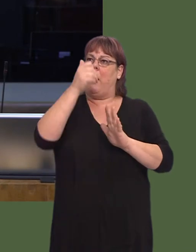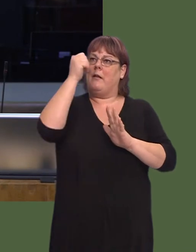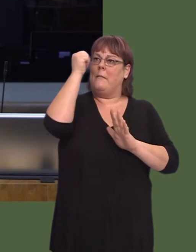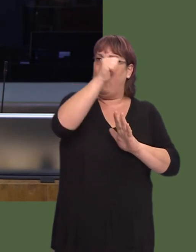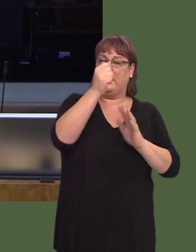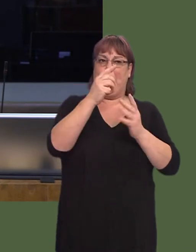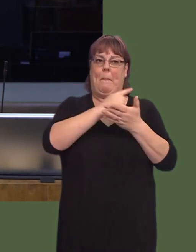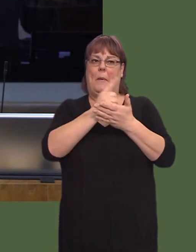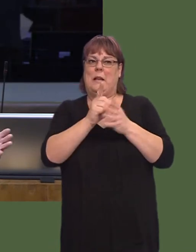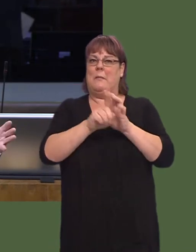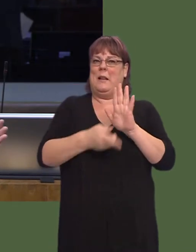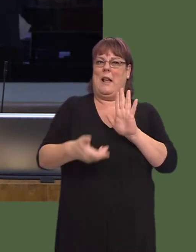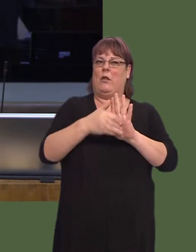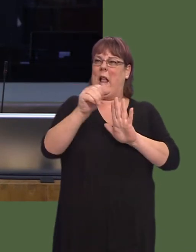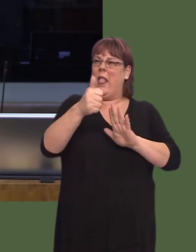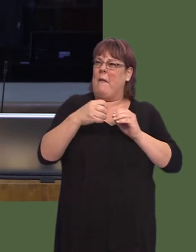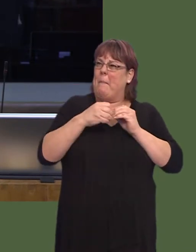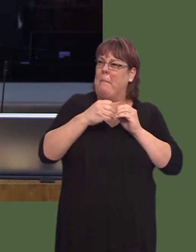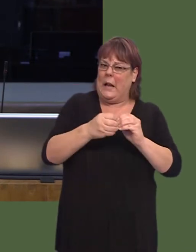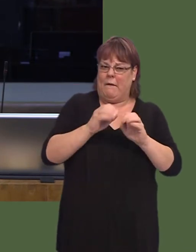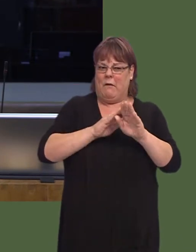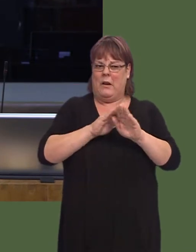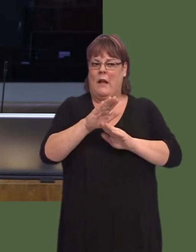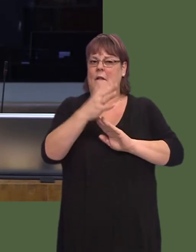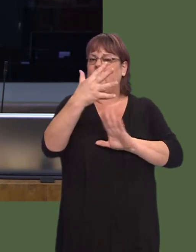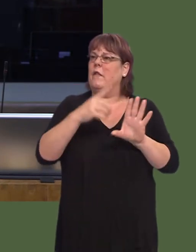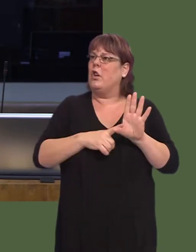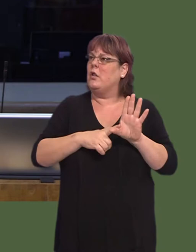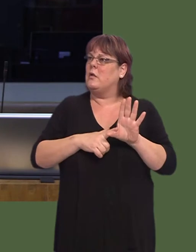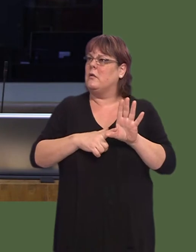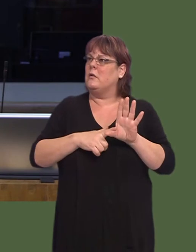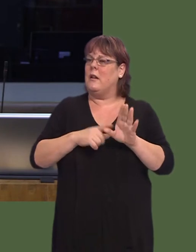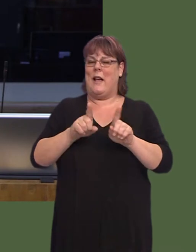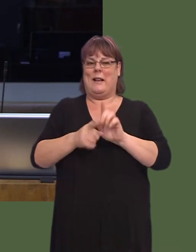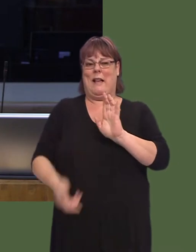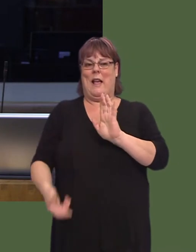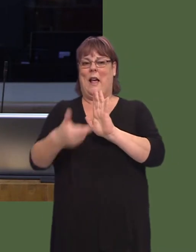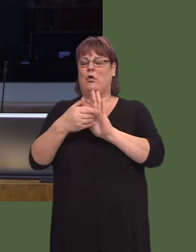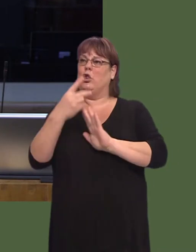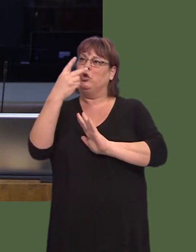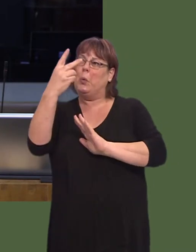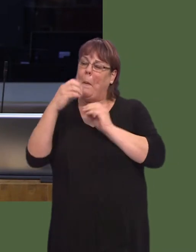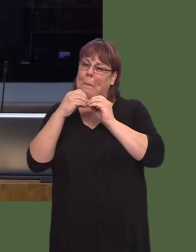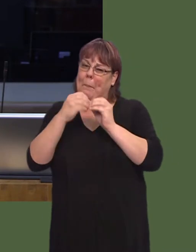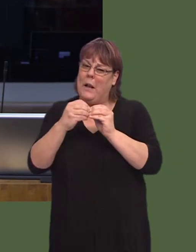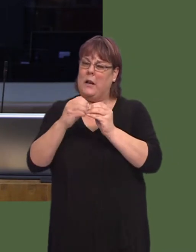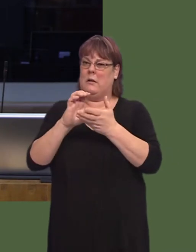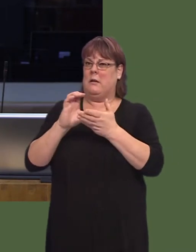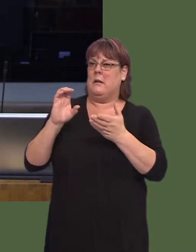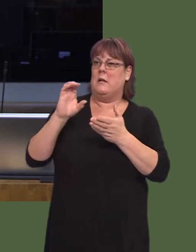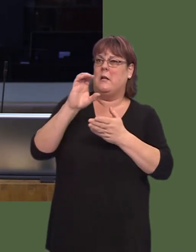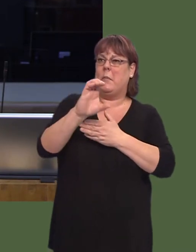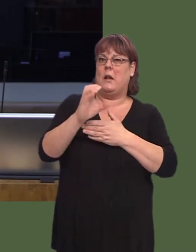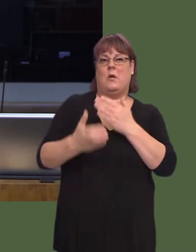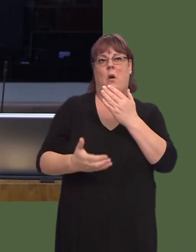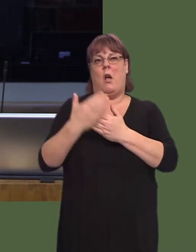another £11 billion to that. That's an £84 a year extra for the next 5 years for every household. And also an extra £2 billion is going to be